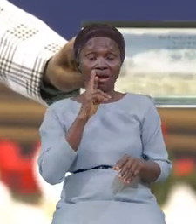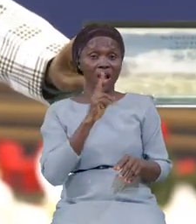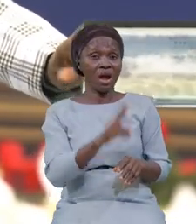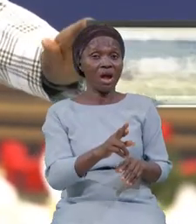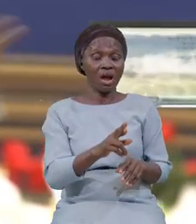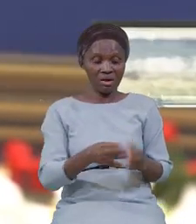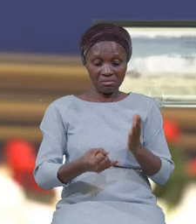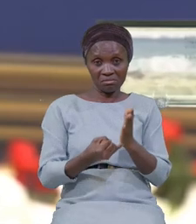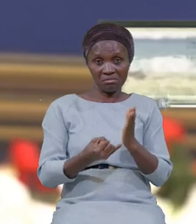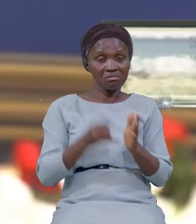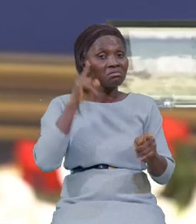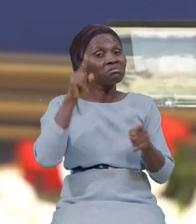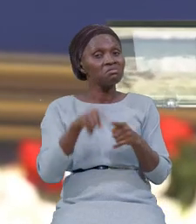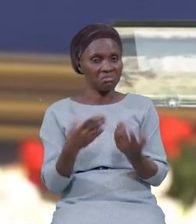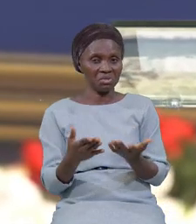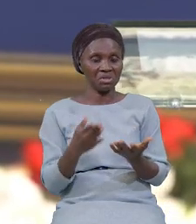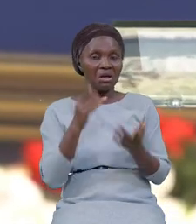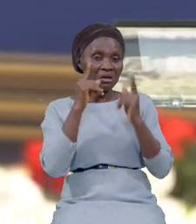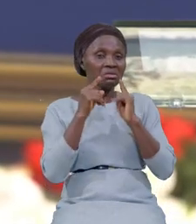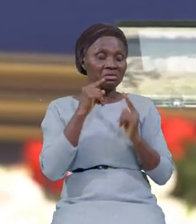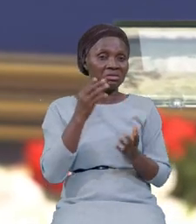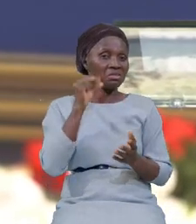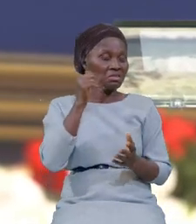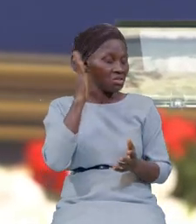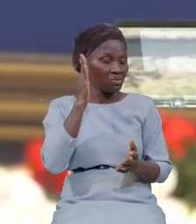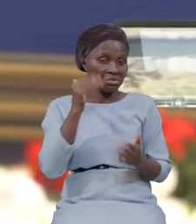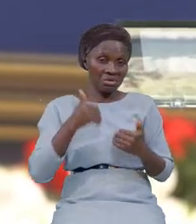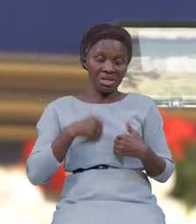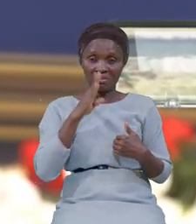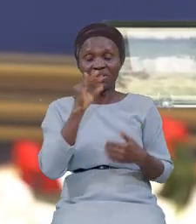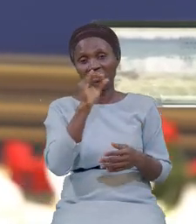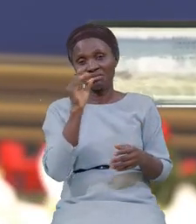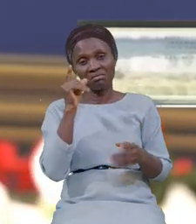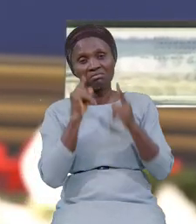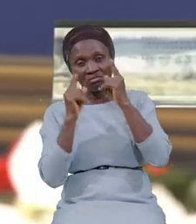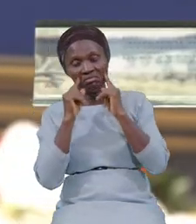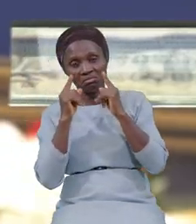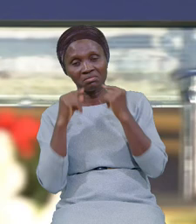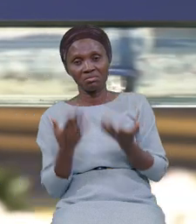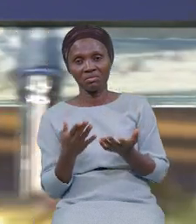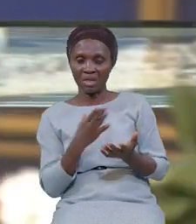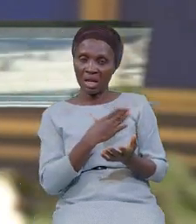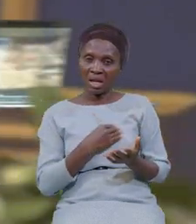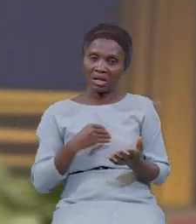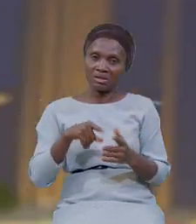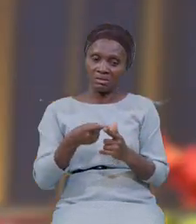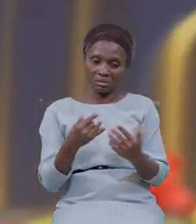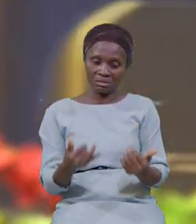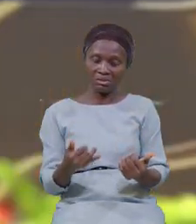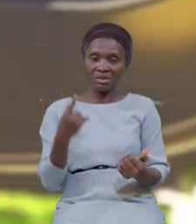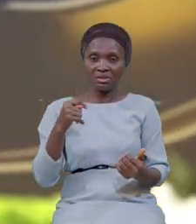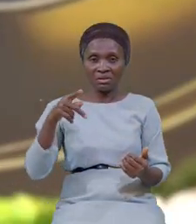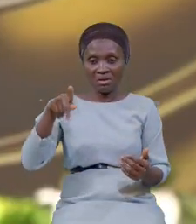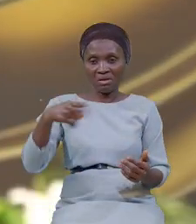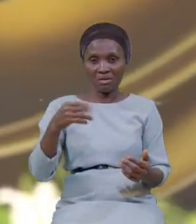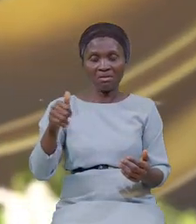junior brother, just in the boat there. I don't know what will happen. Here comes Pharaoh's daughter. I don't know